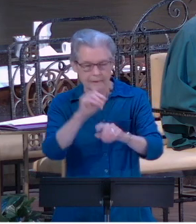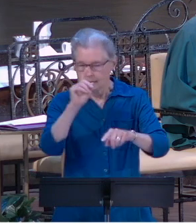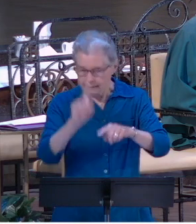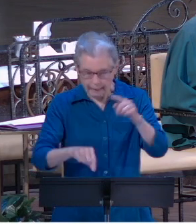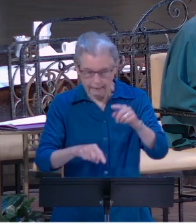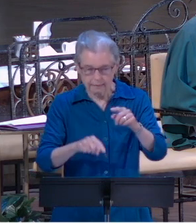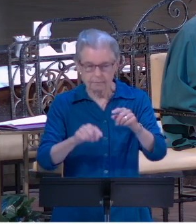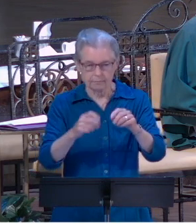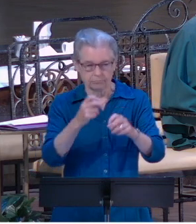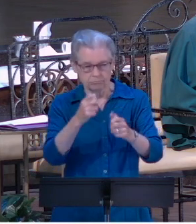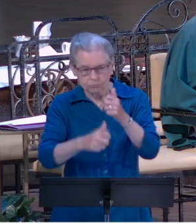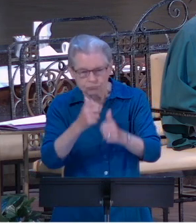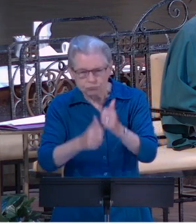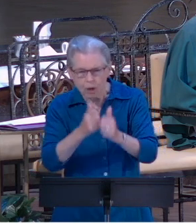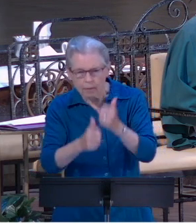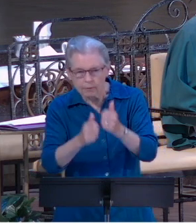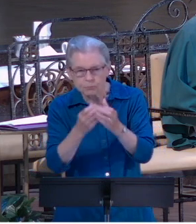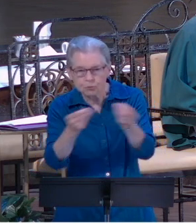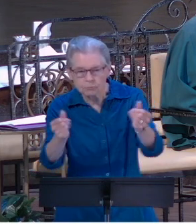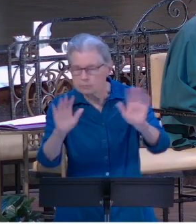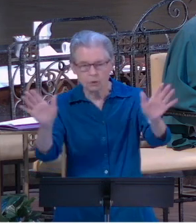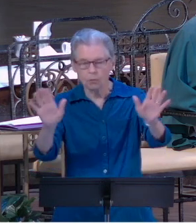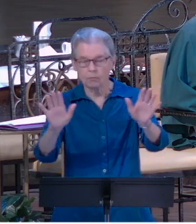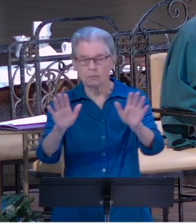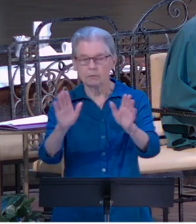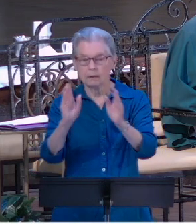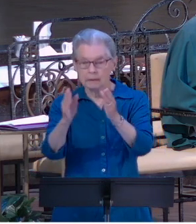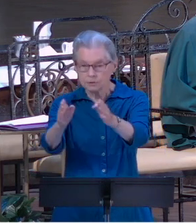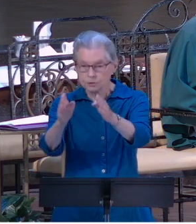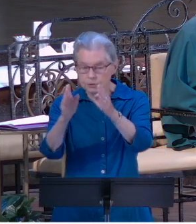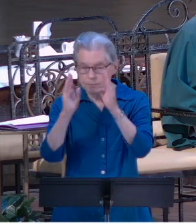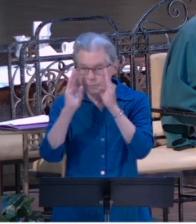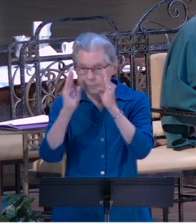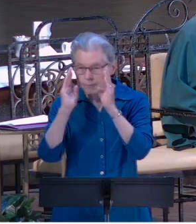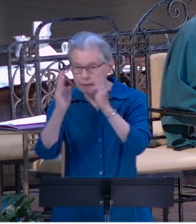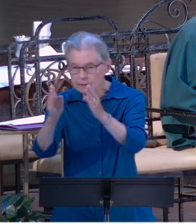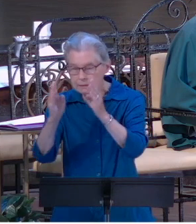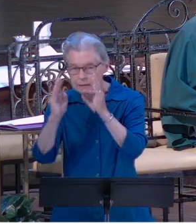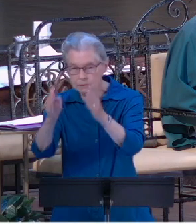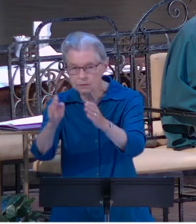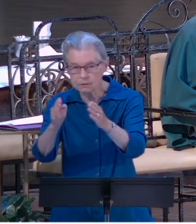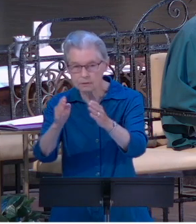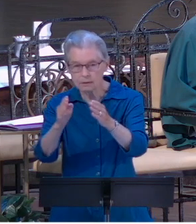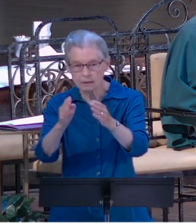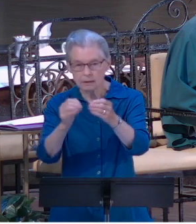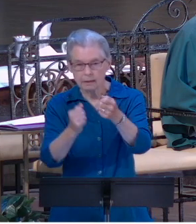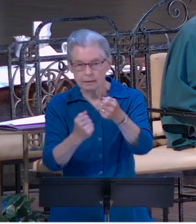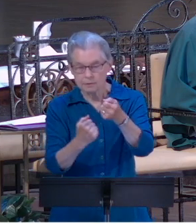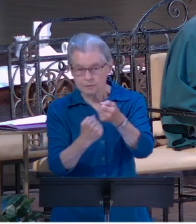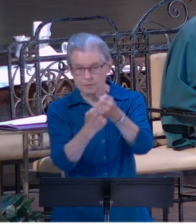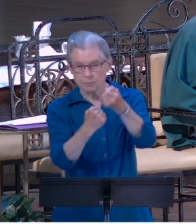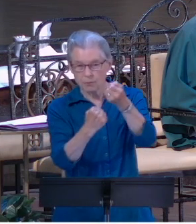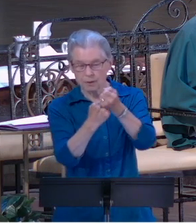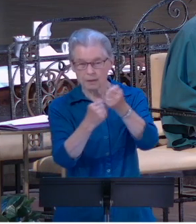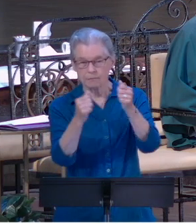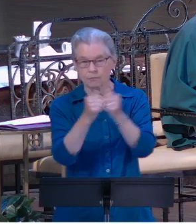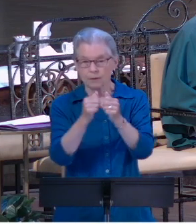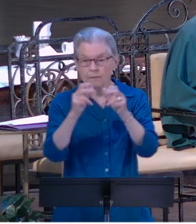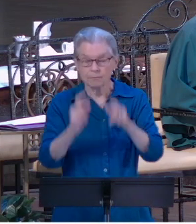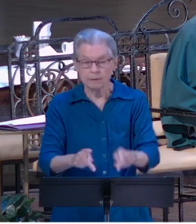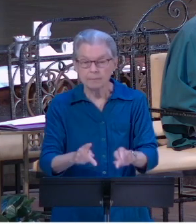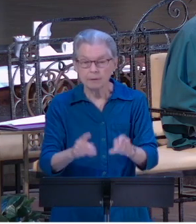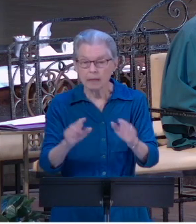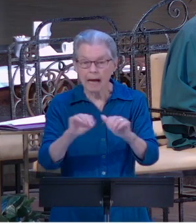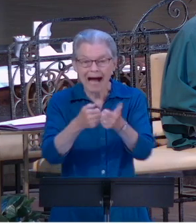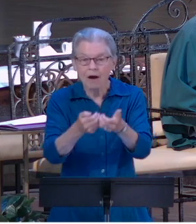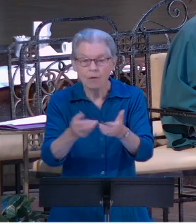no platitudes, just coming in alongside those we would meet and be willing to